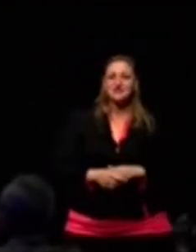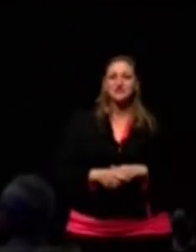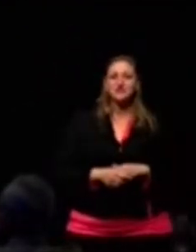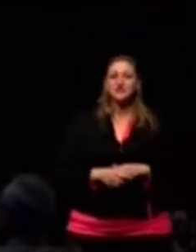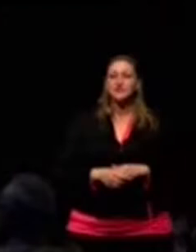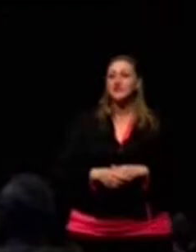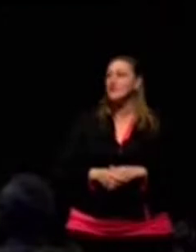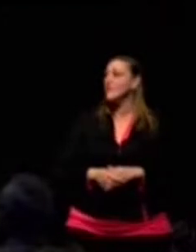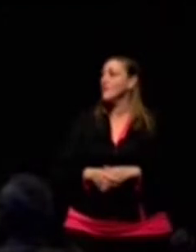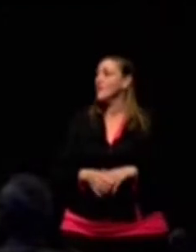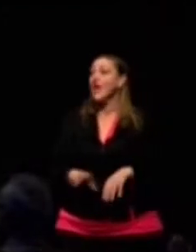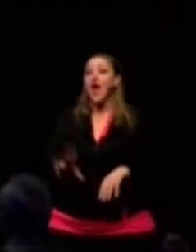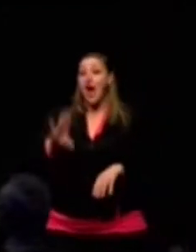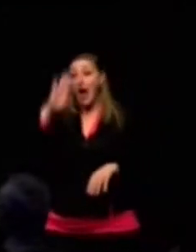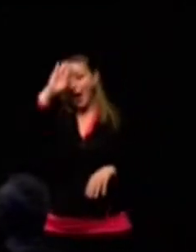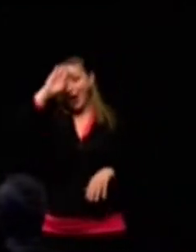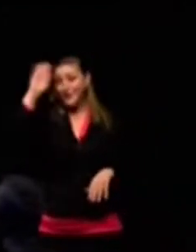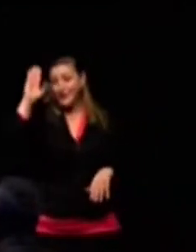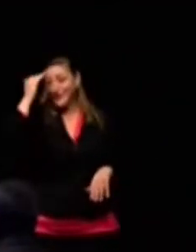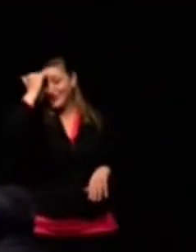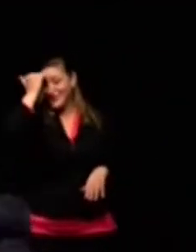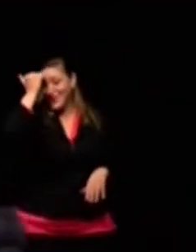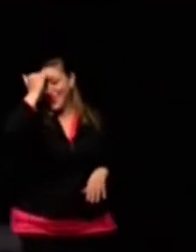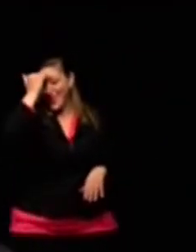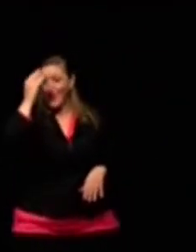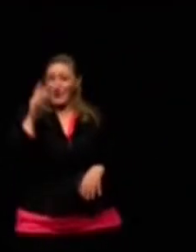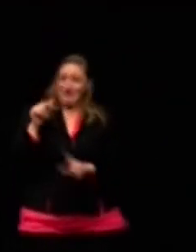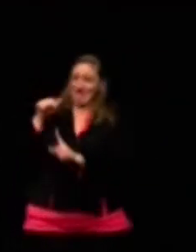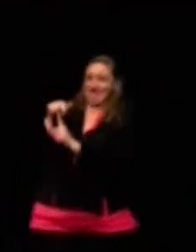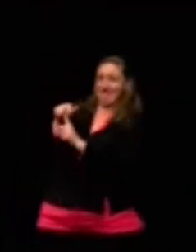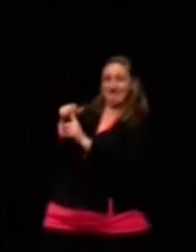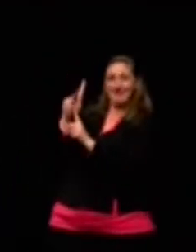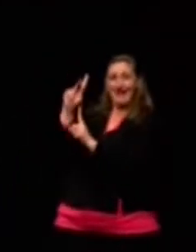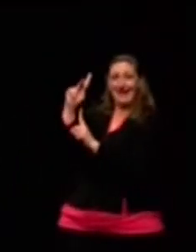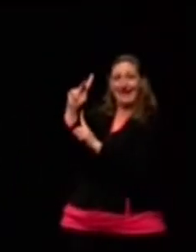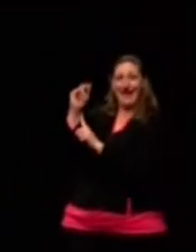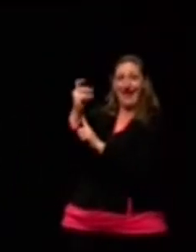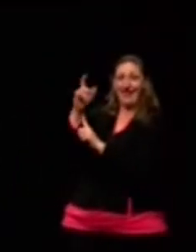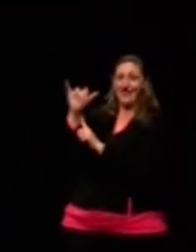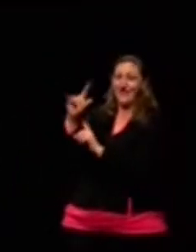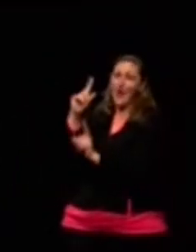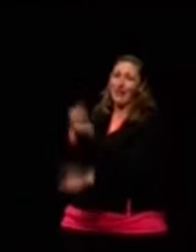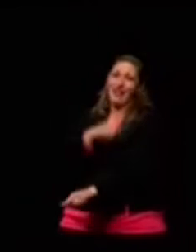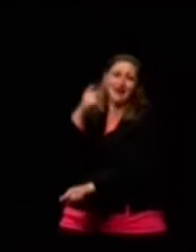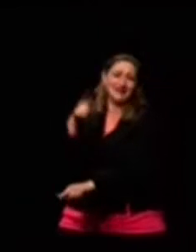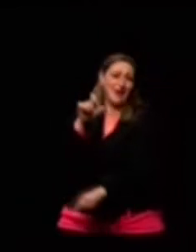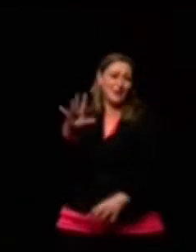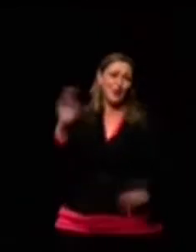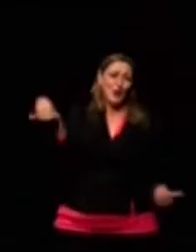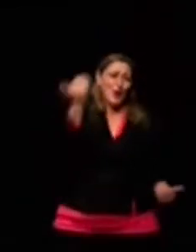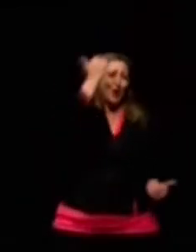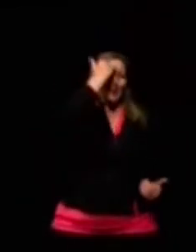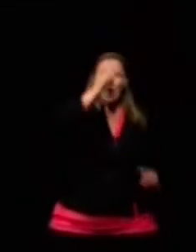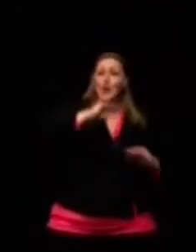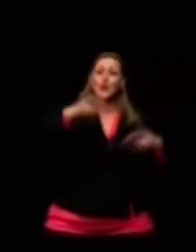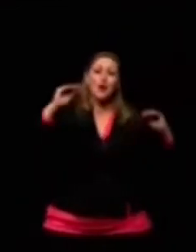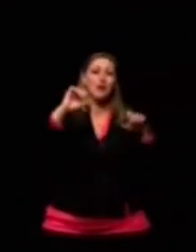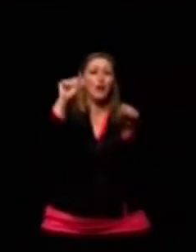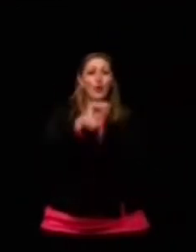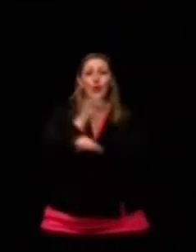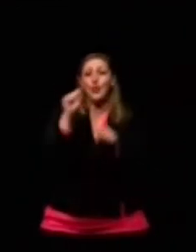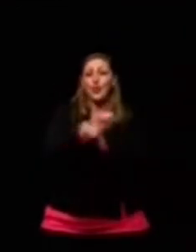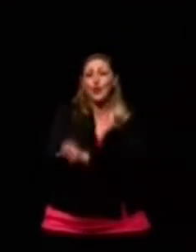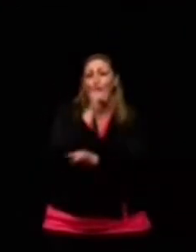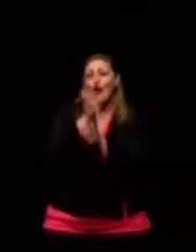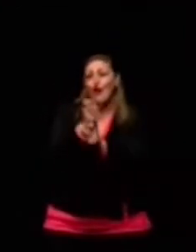I've known Kathy for a long time, and I can tell you something everybody is learning. No one will work harder